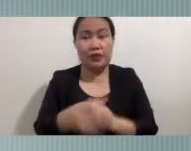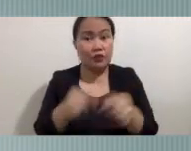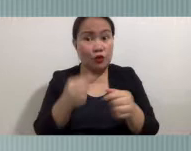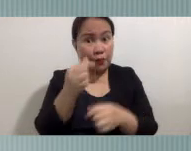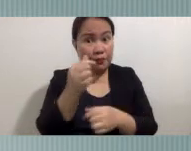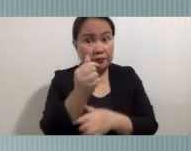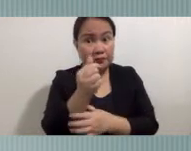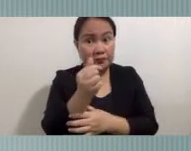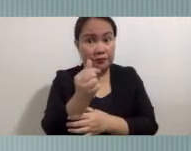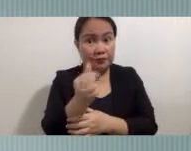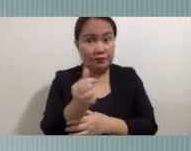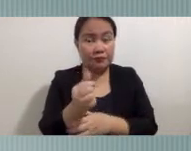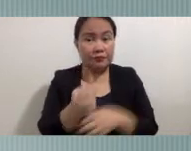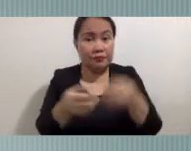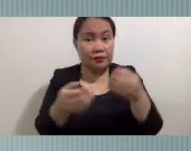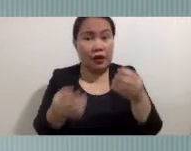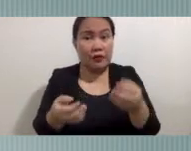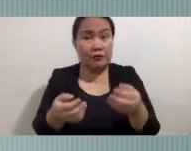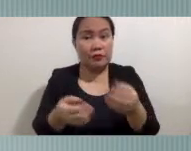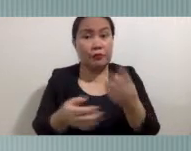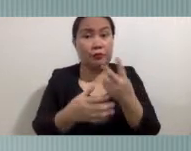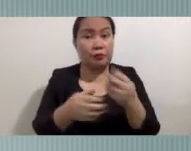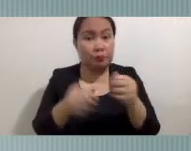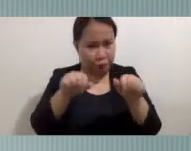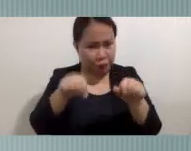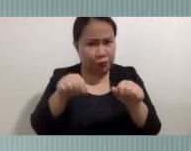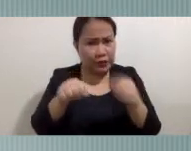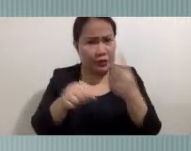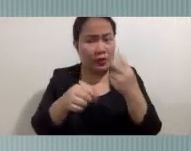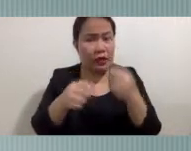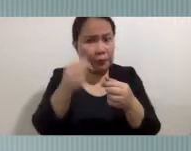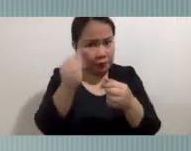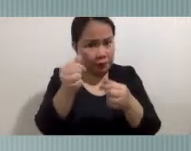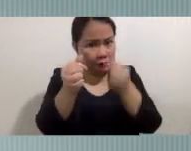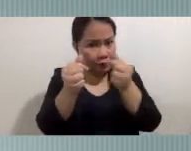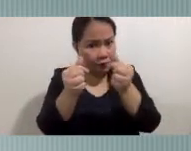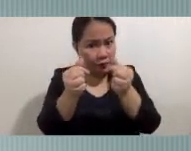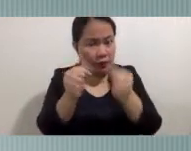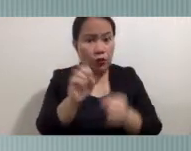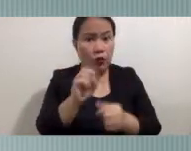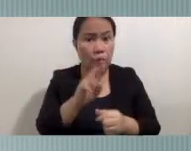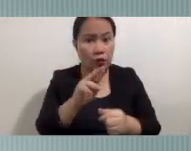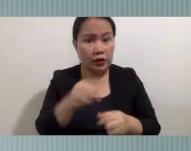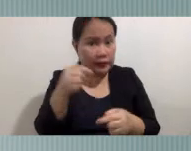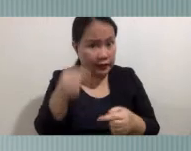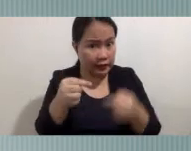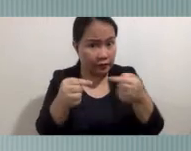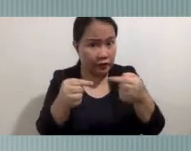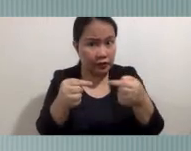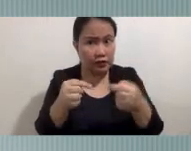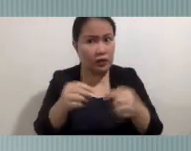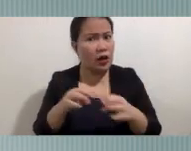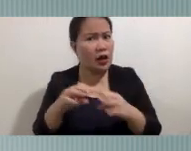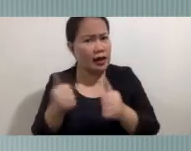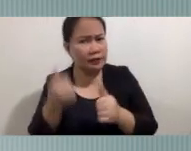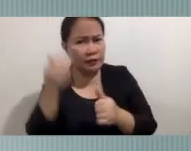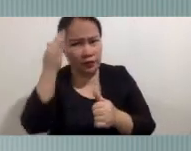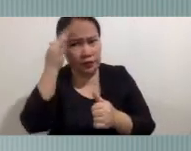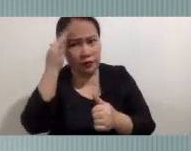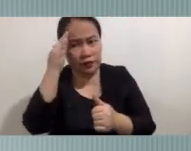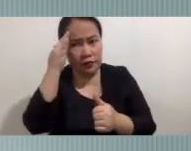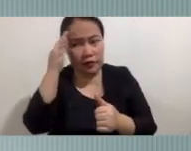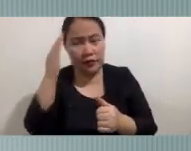ibig sabihin, it's either both positive or both negative. Now, paano natin malalaman kung alin dito sa dalawang